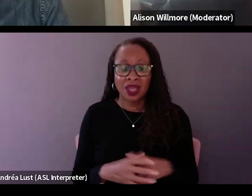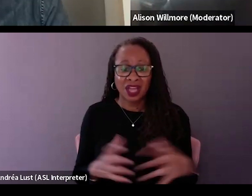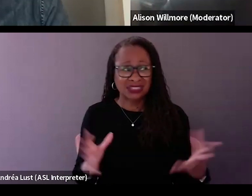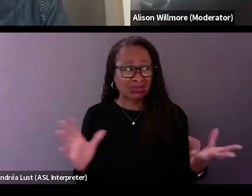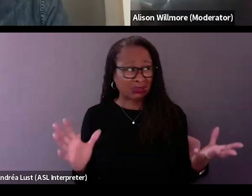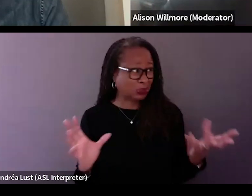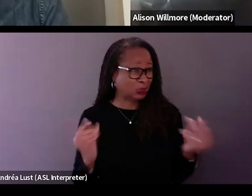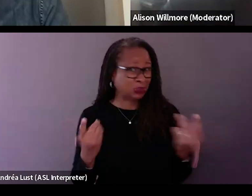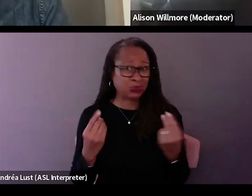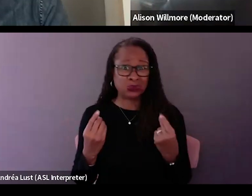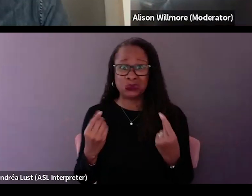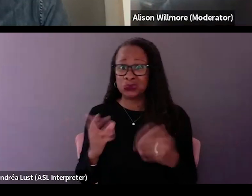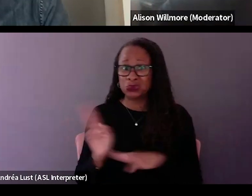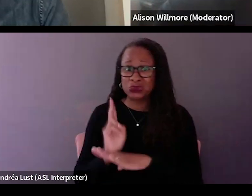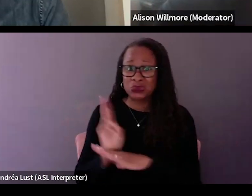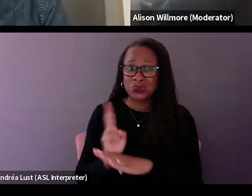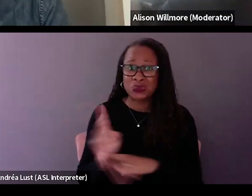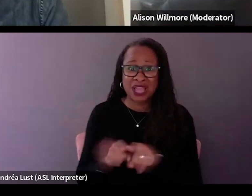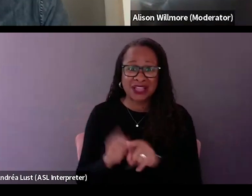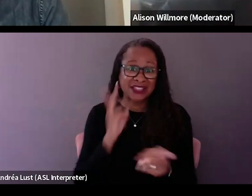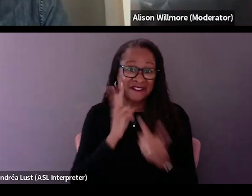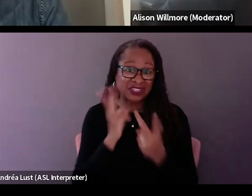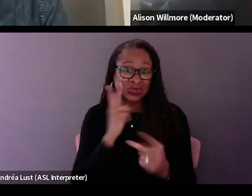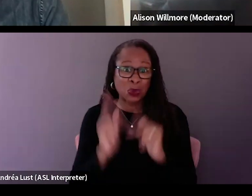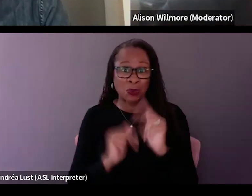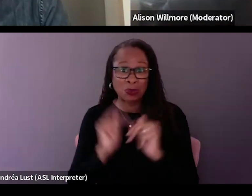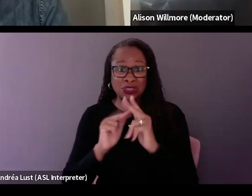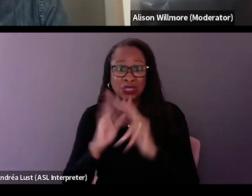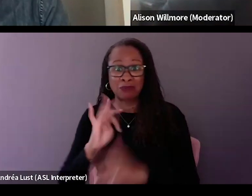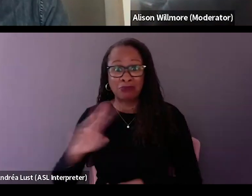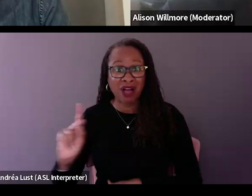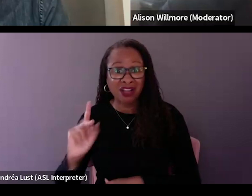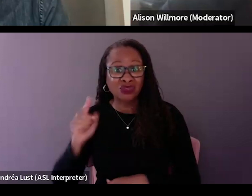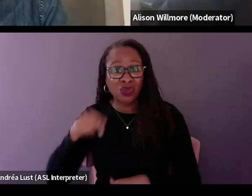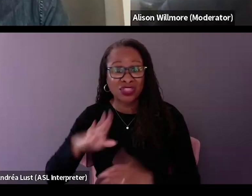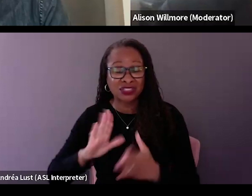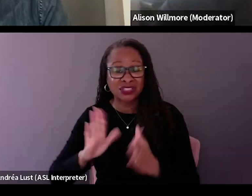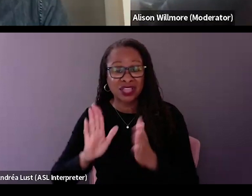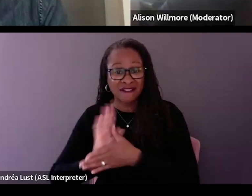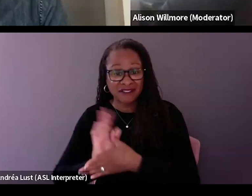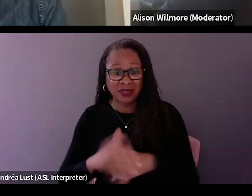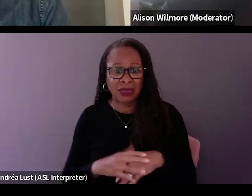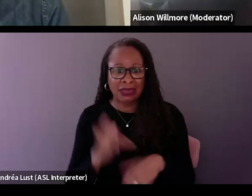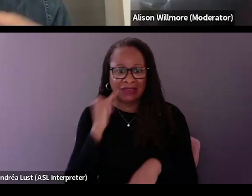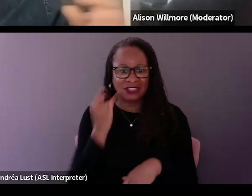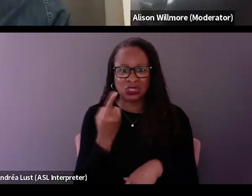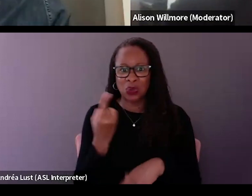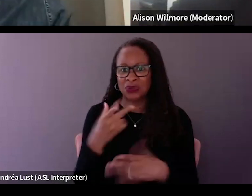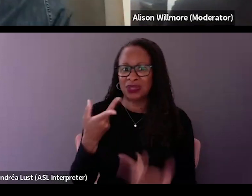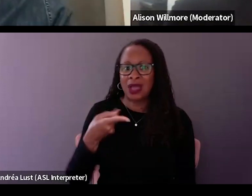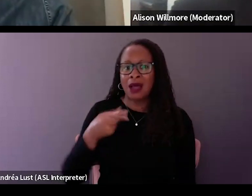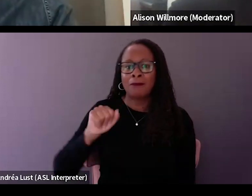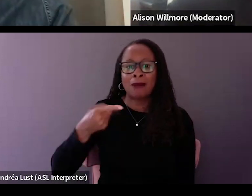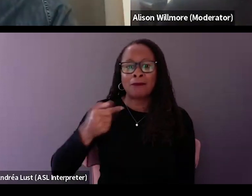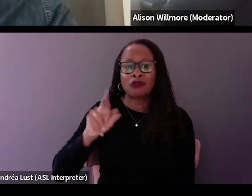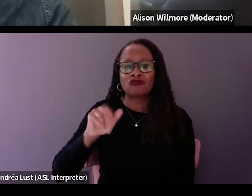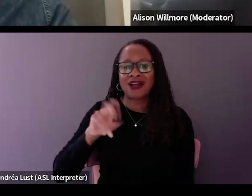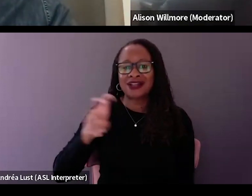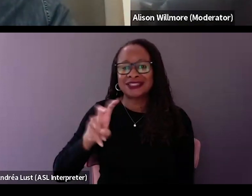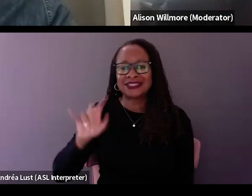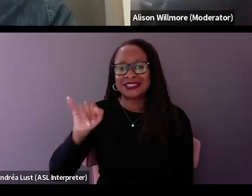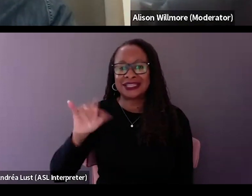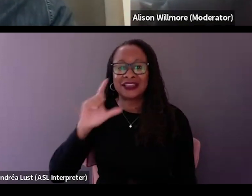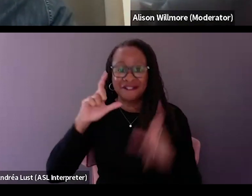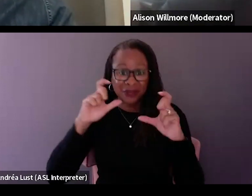building blocks of this film if it's, you know, only paparazzi footage and Baywatch and, you know, modeling photos of